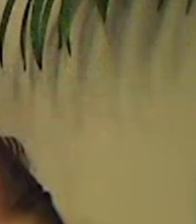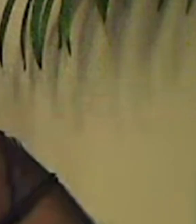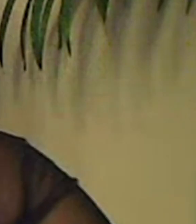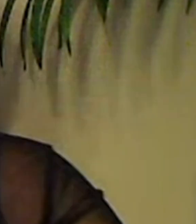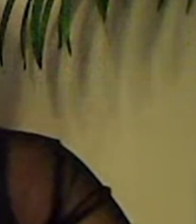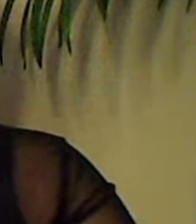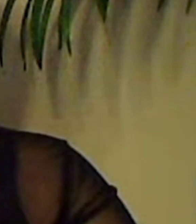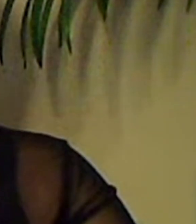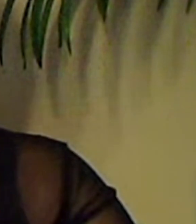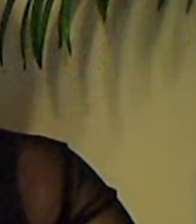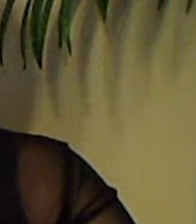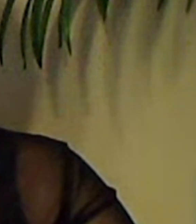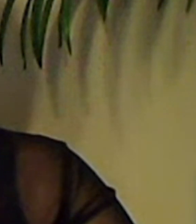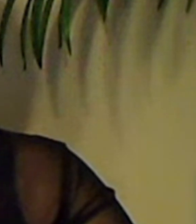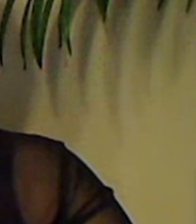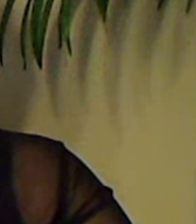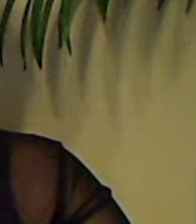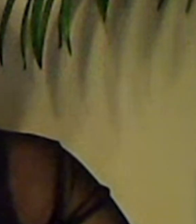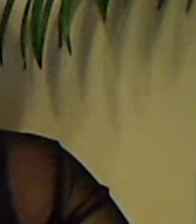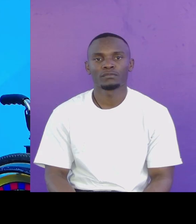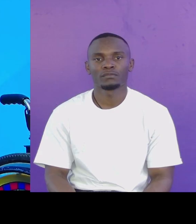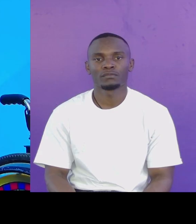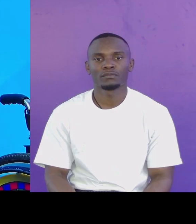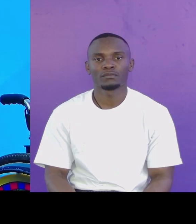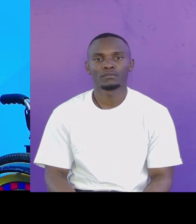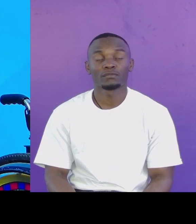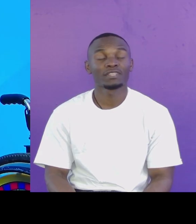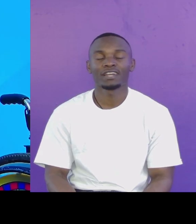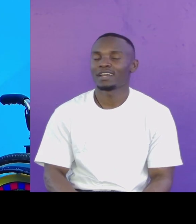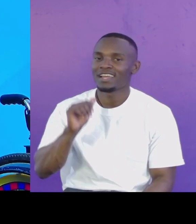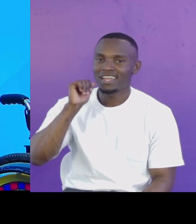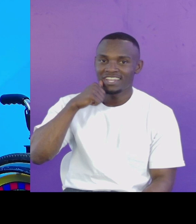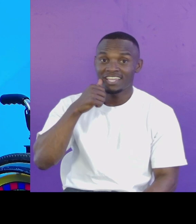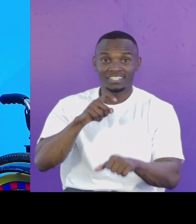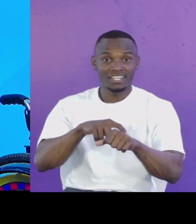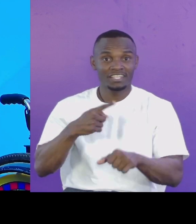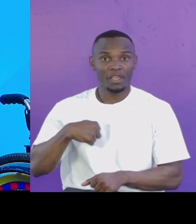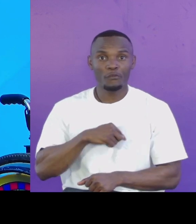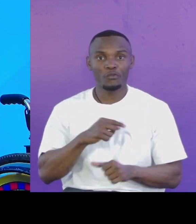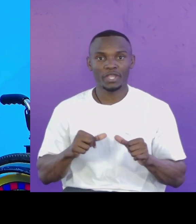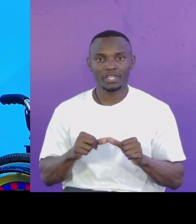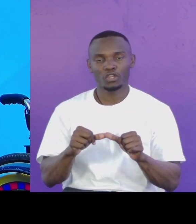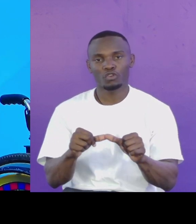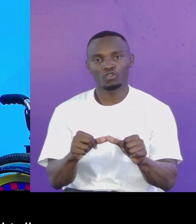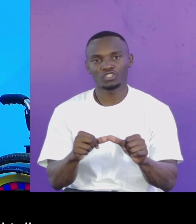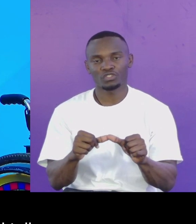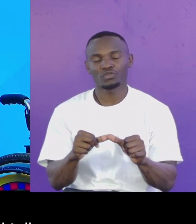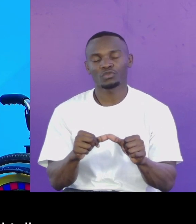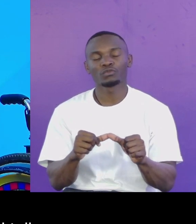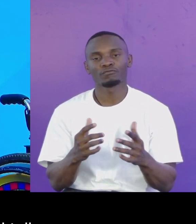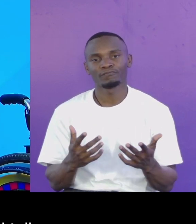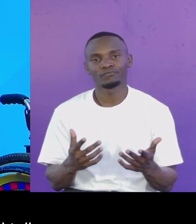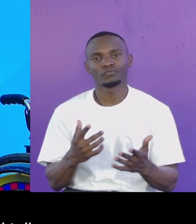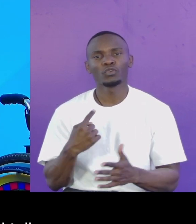education, empowerment, and inclusion. Nice. As we proceed, we